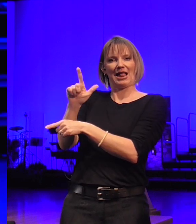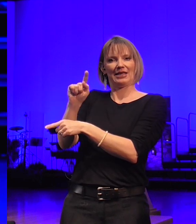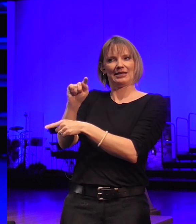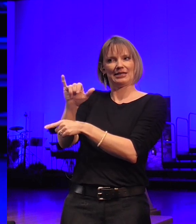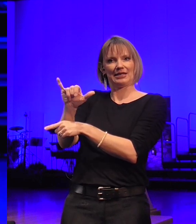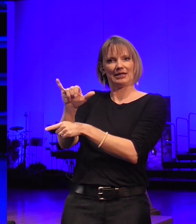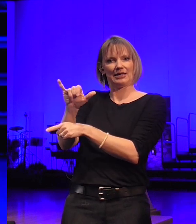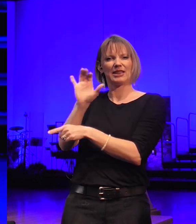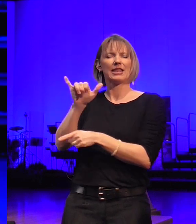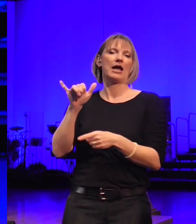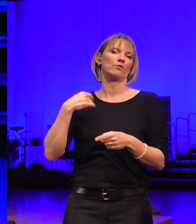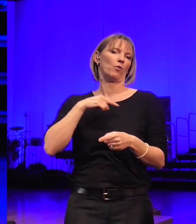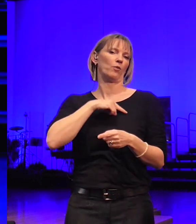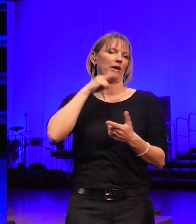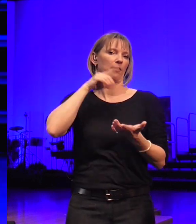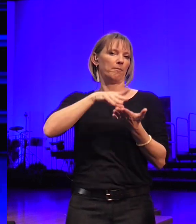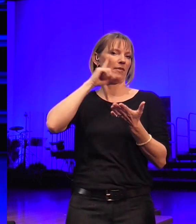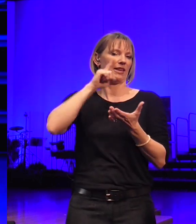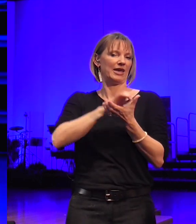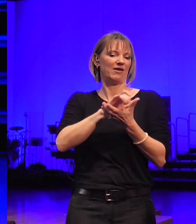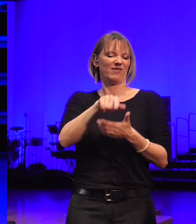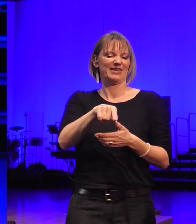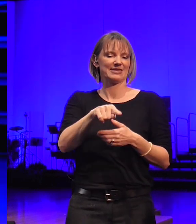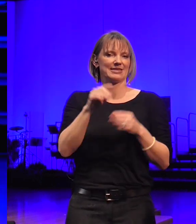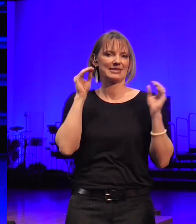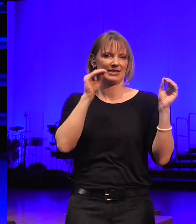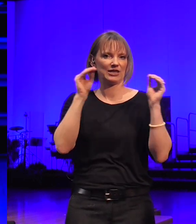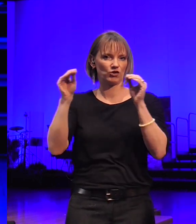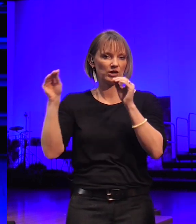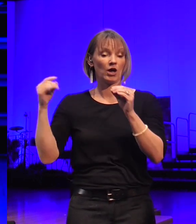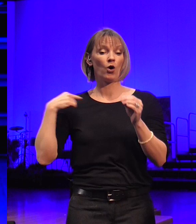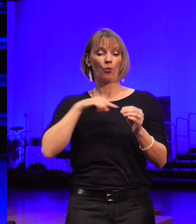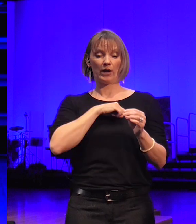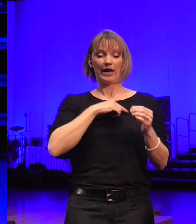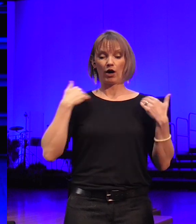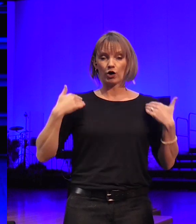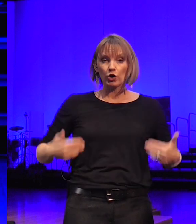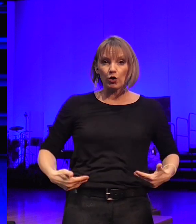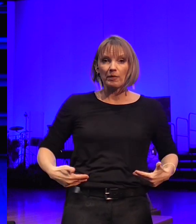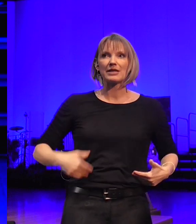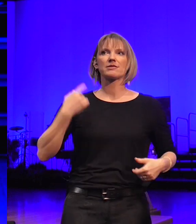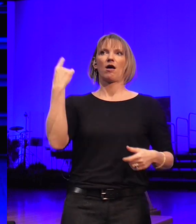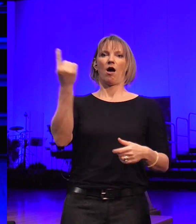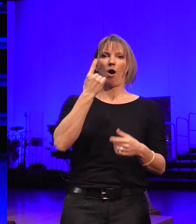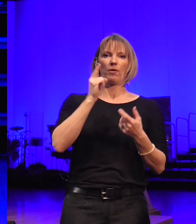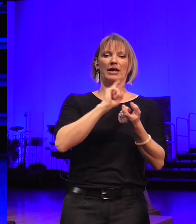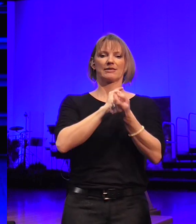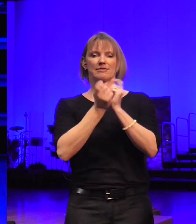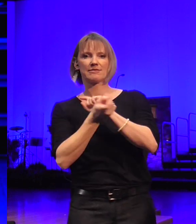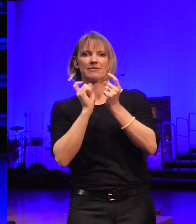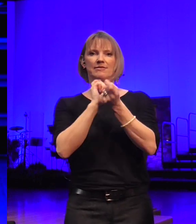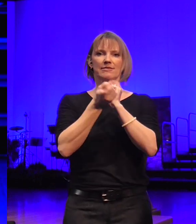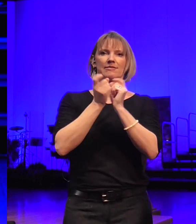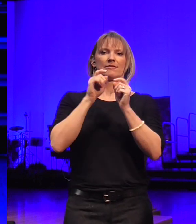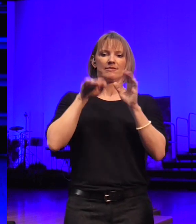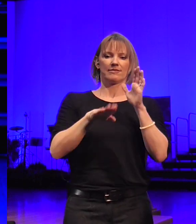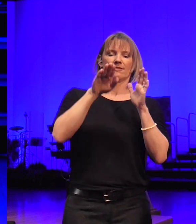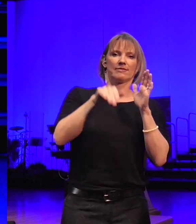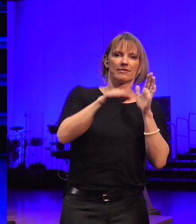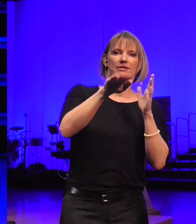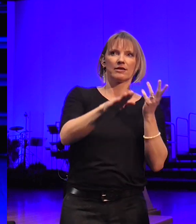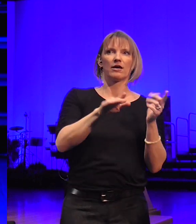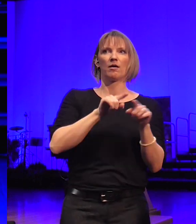That's what we believe in this teaching, that we are human beings forever in flux, yet held by this